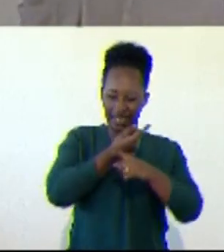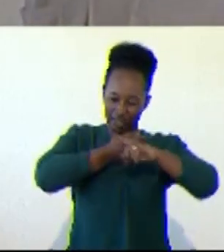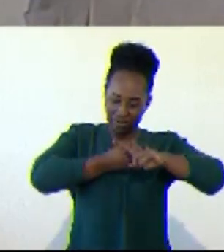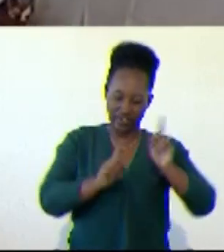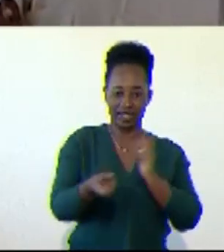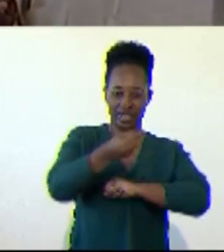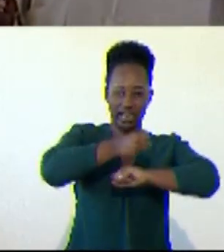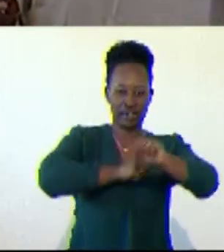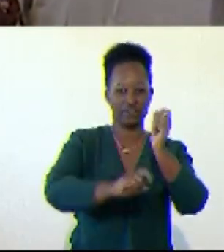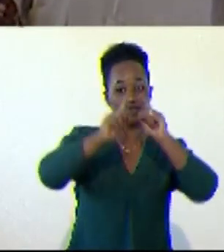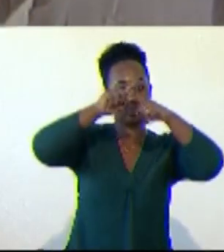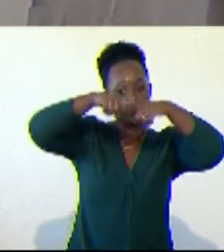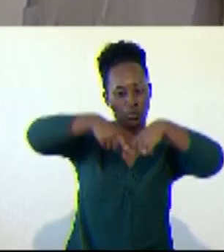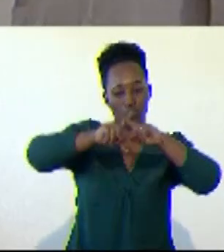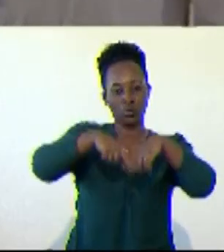the polarity